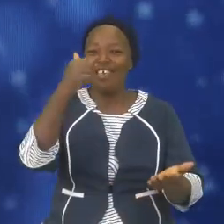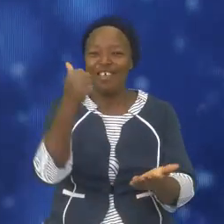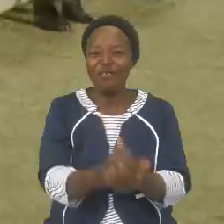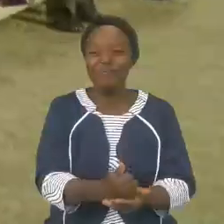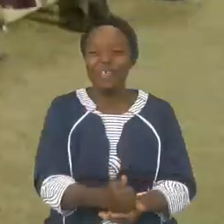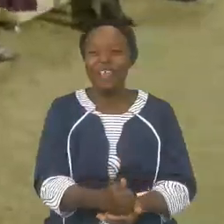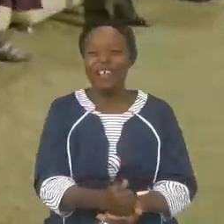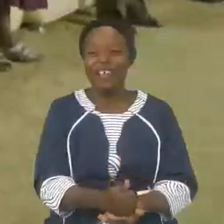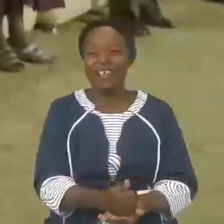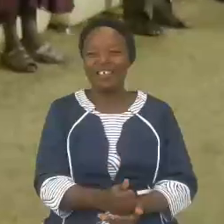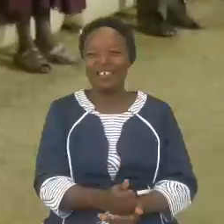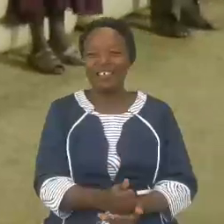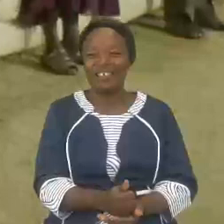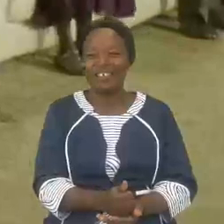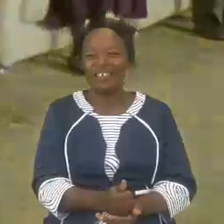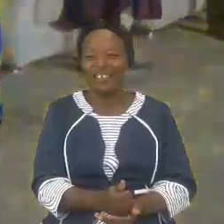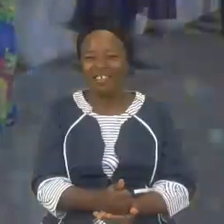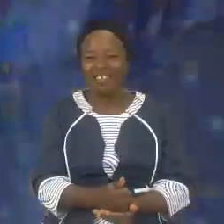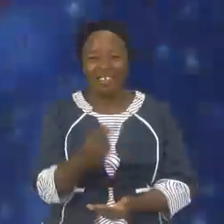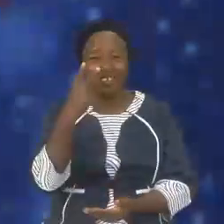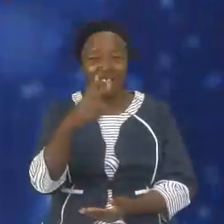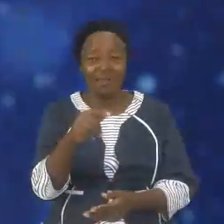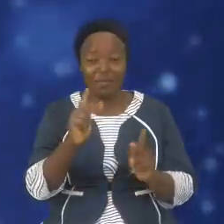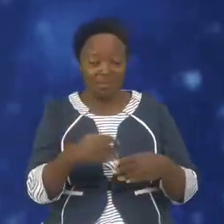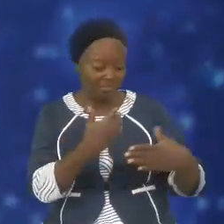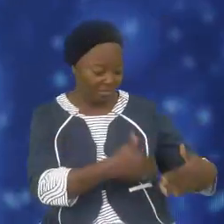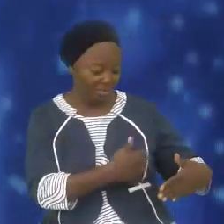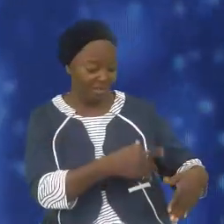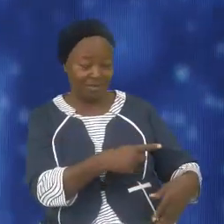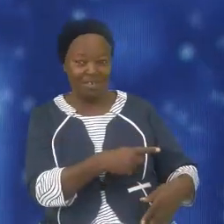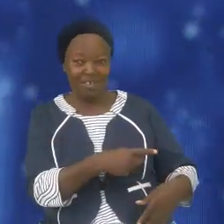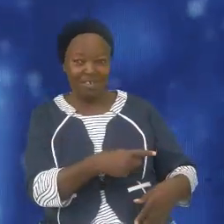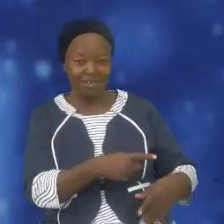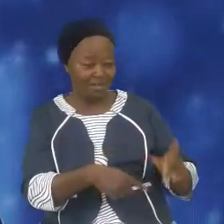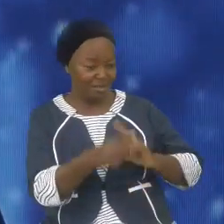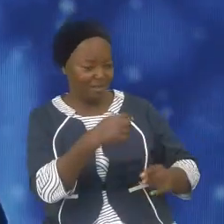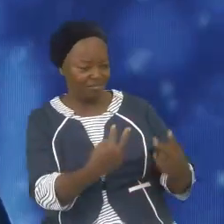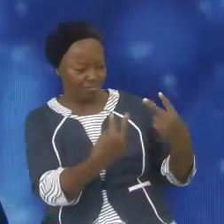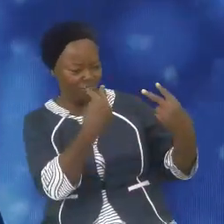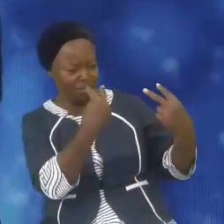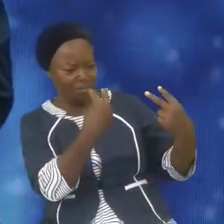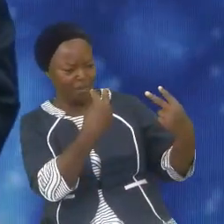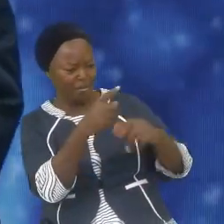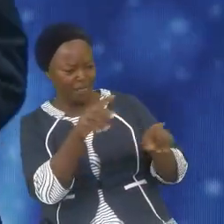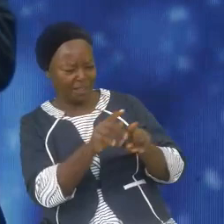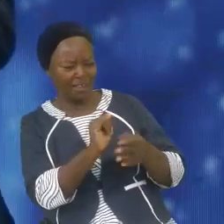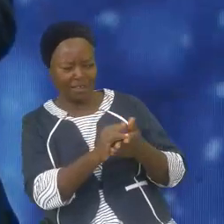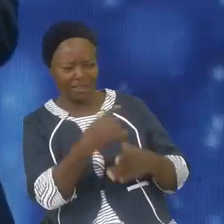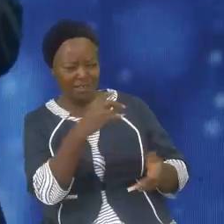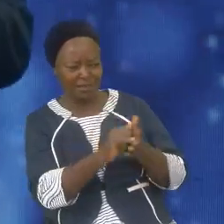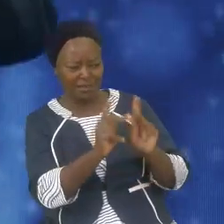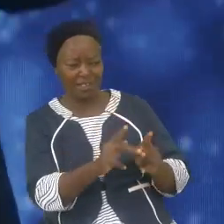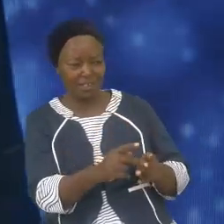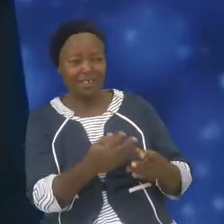Amen. Look at the person on your side, eyeball to eyeball, and tell him,